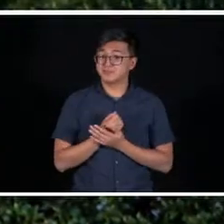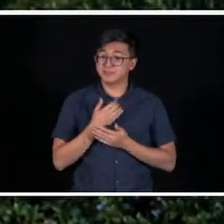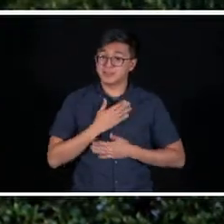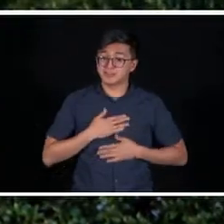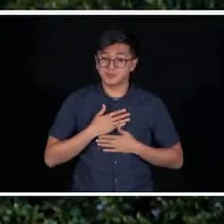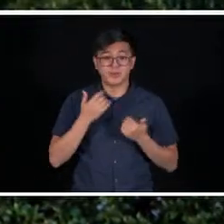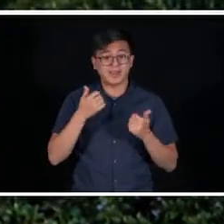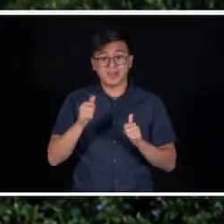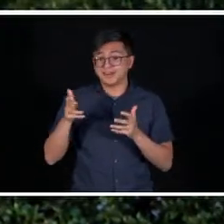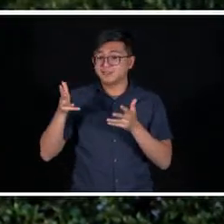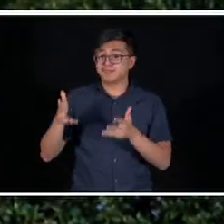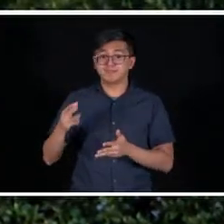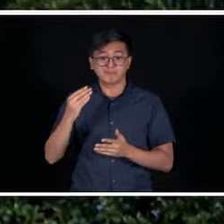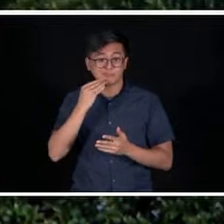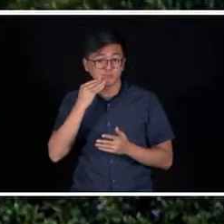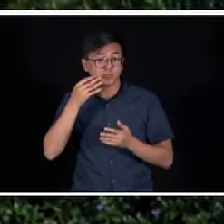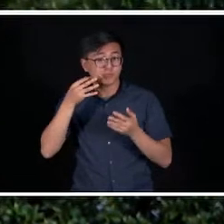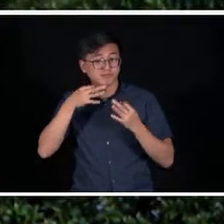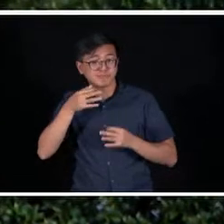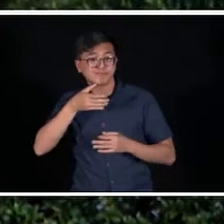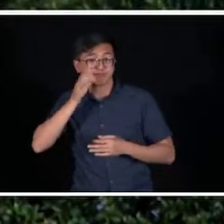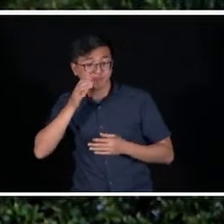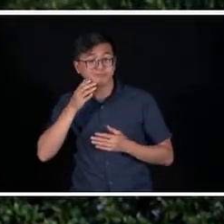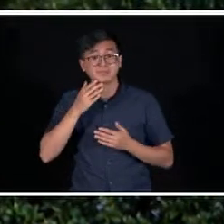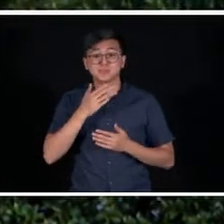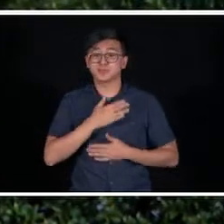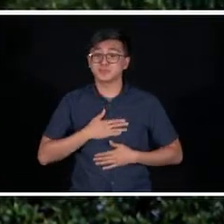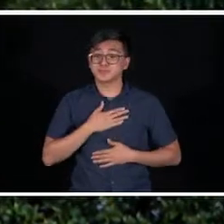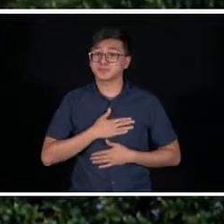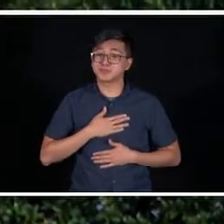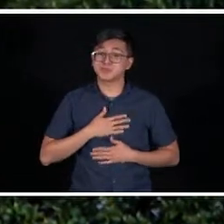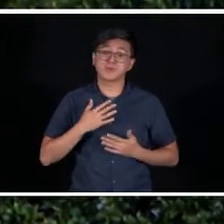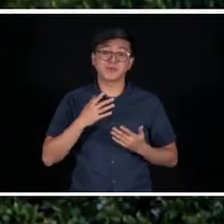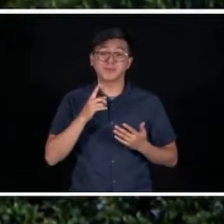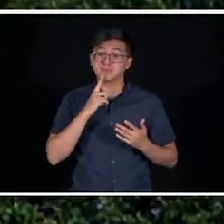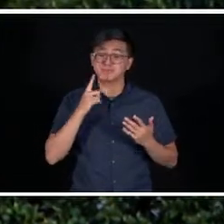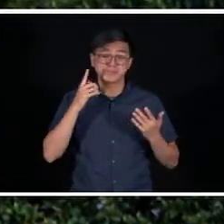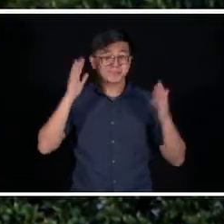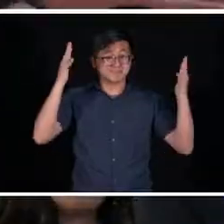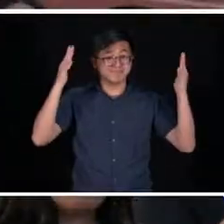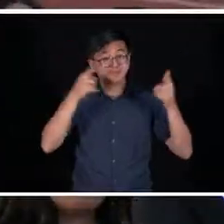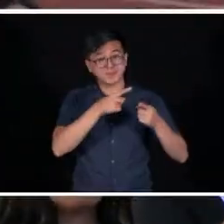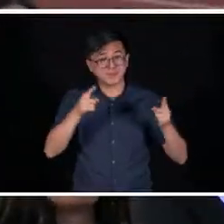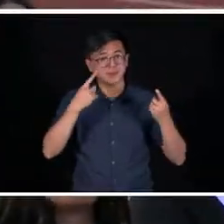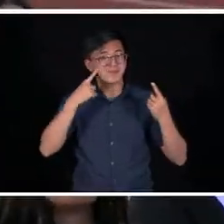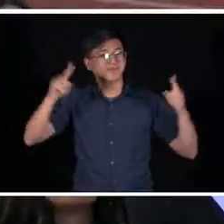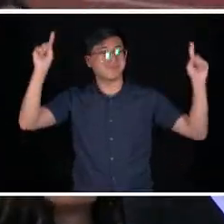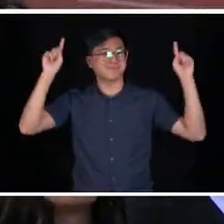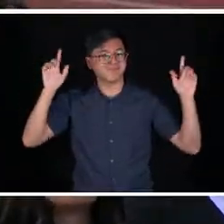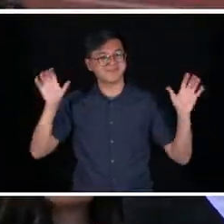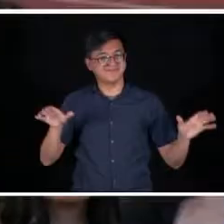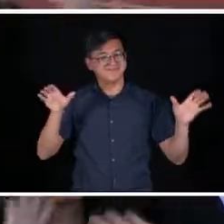the stadium. Thank you for joining us and have a great evening. You did it!